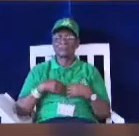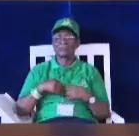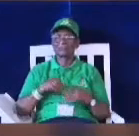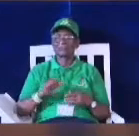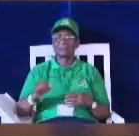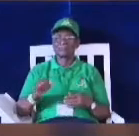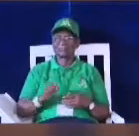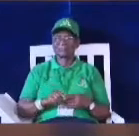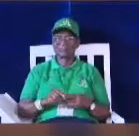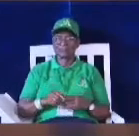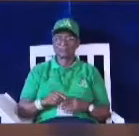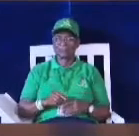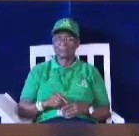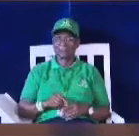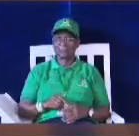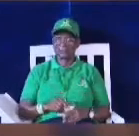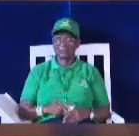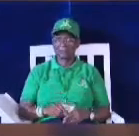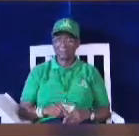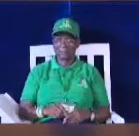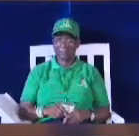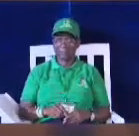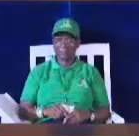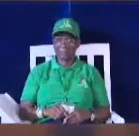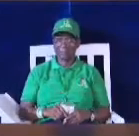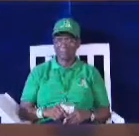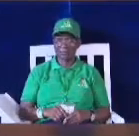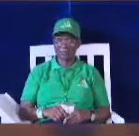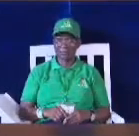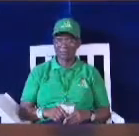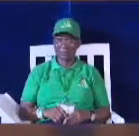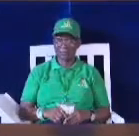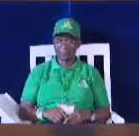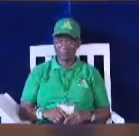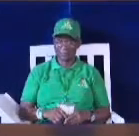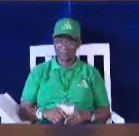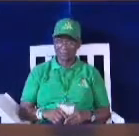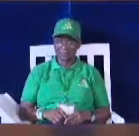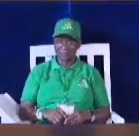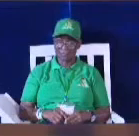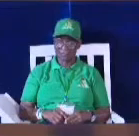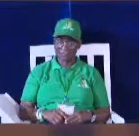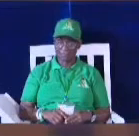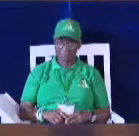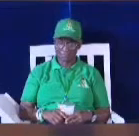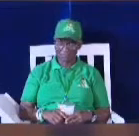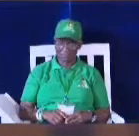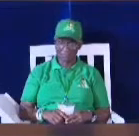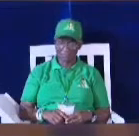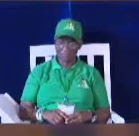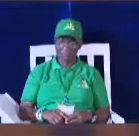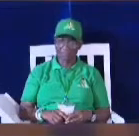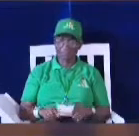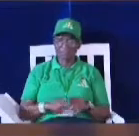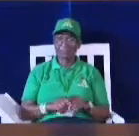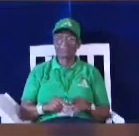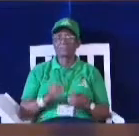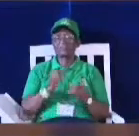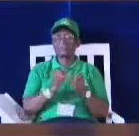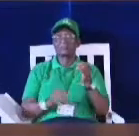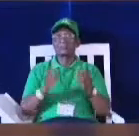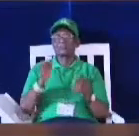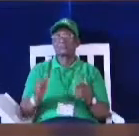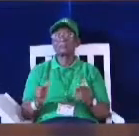Daddy, I have a testimony. Daddy, I have anytime. So finally,